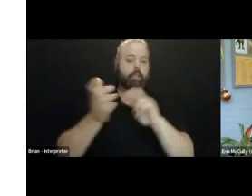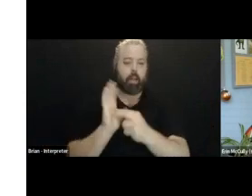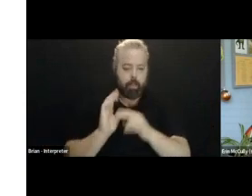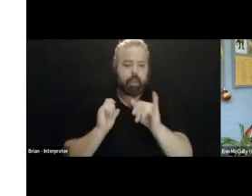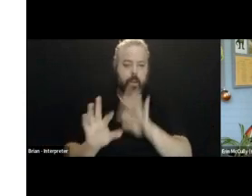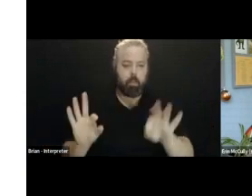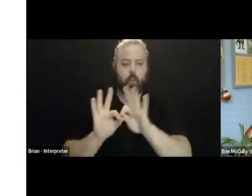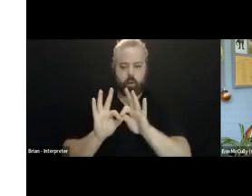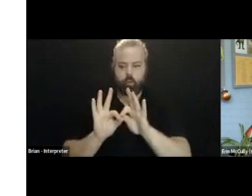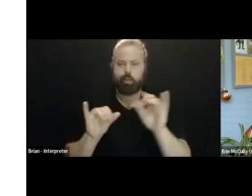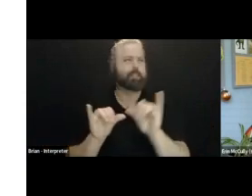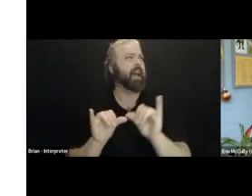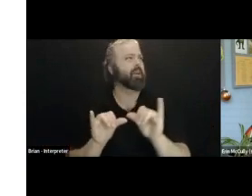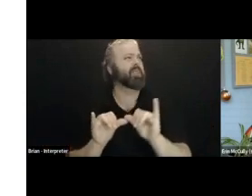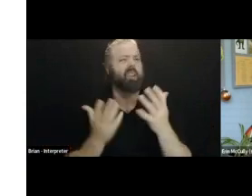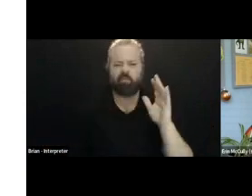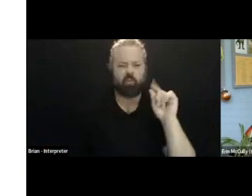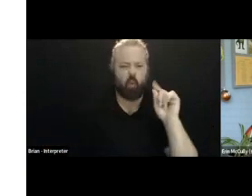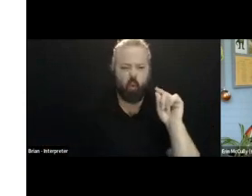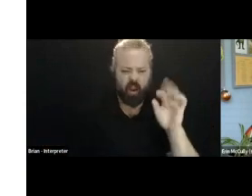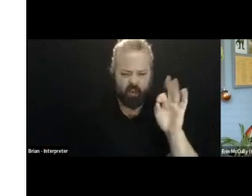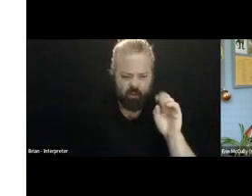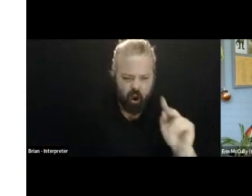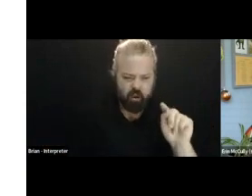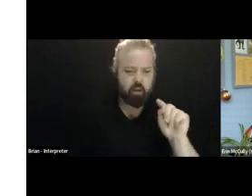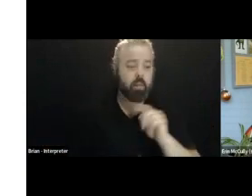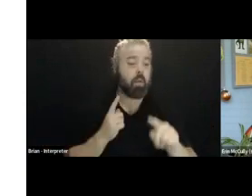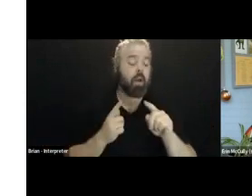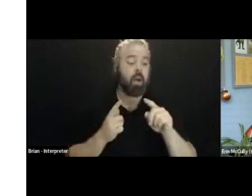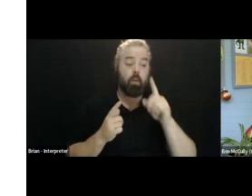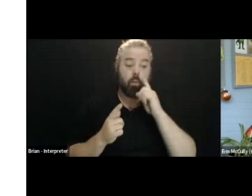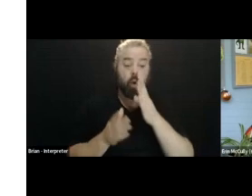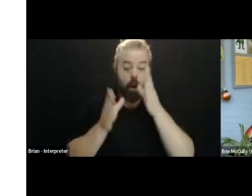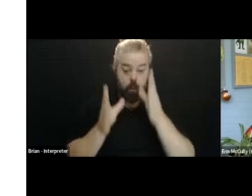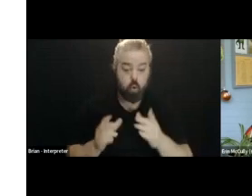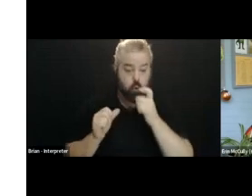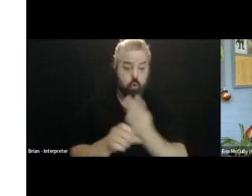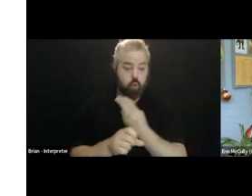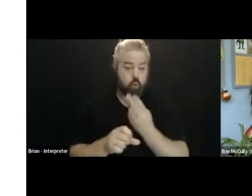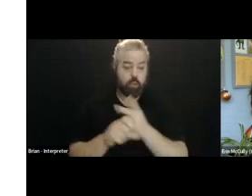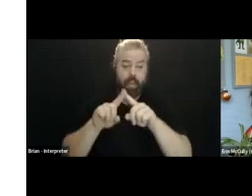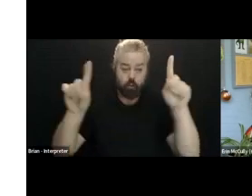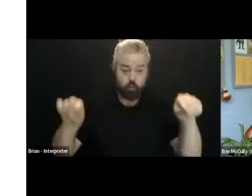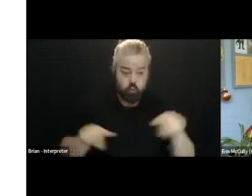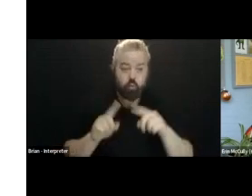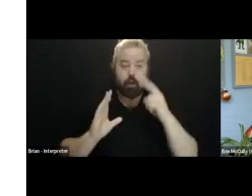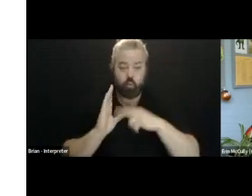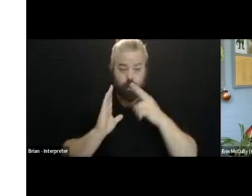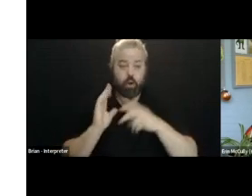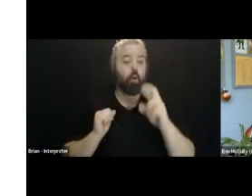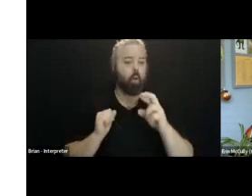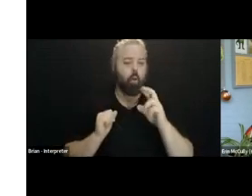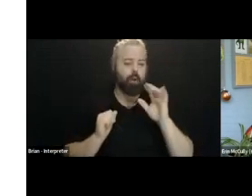upped to like size 20 font. But for someone using a screen reader or someone who likes to use the outline